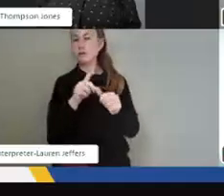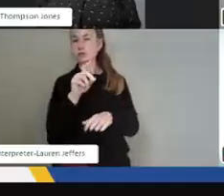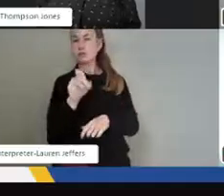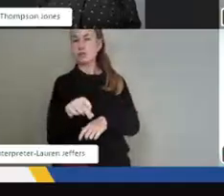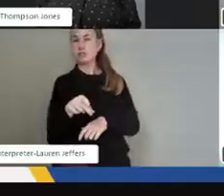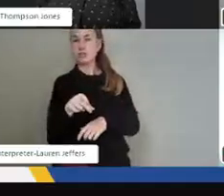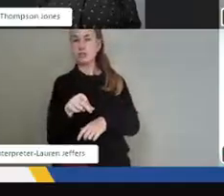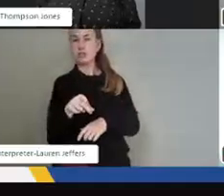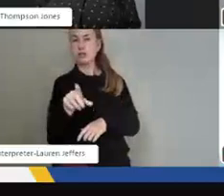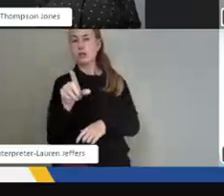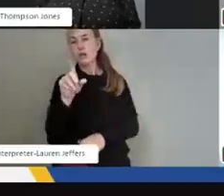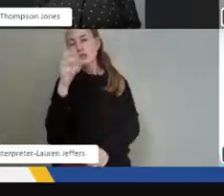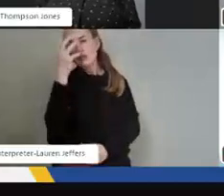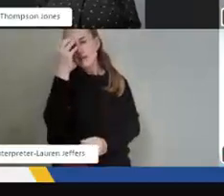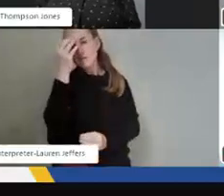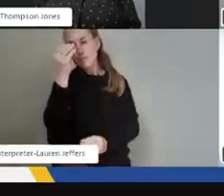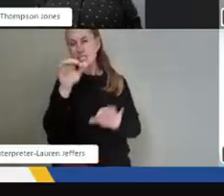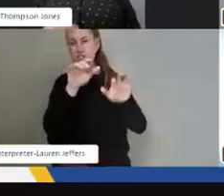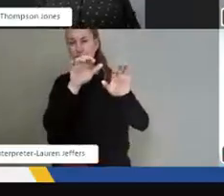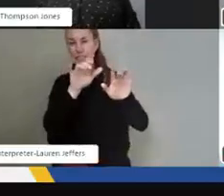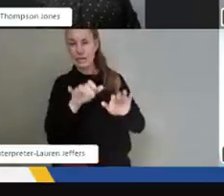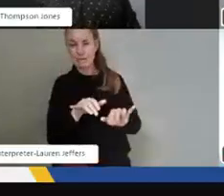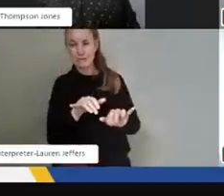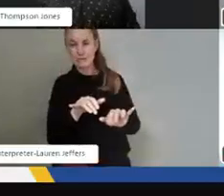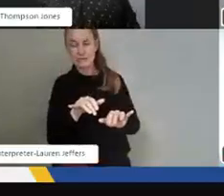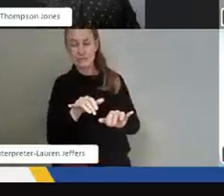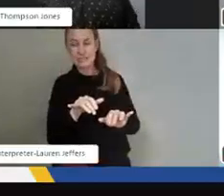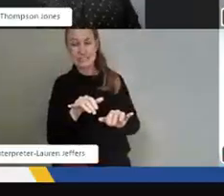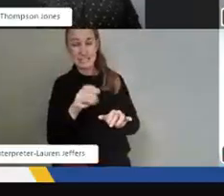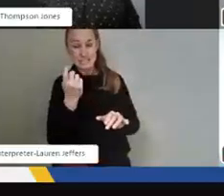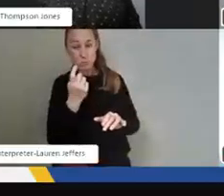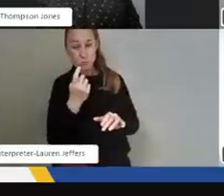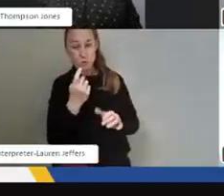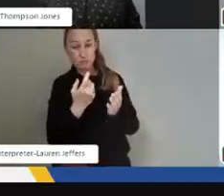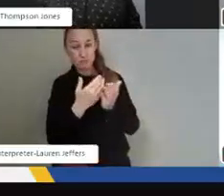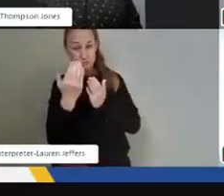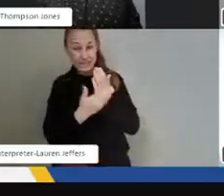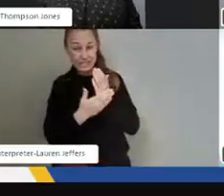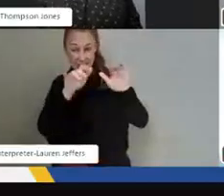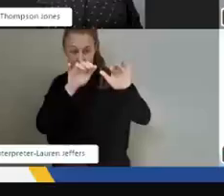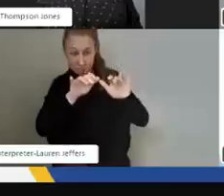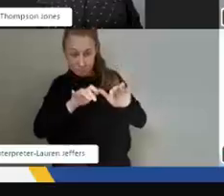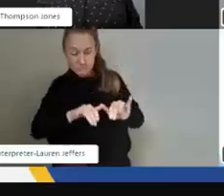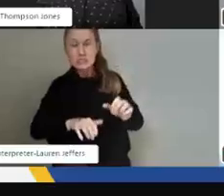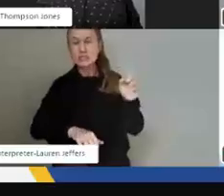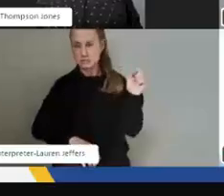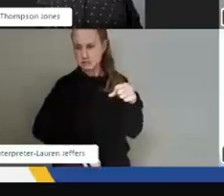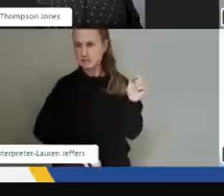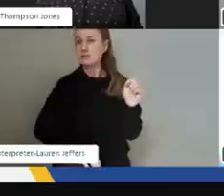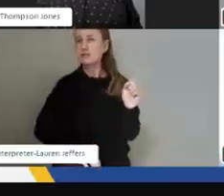question, the data that's entered, is that entered manually? It is, yes, it is entered manually,